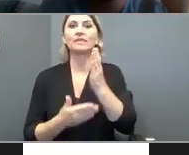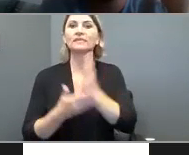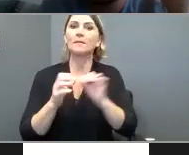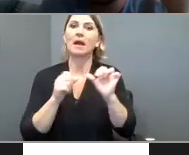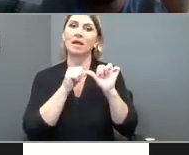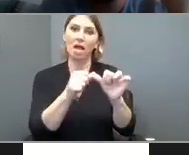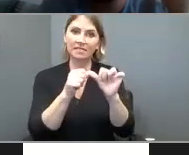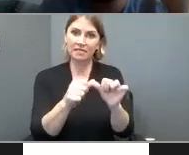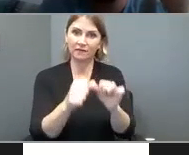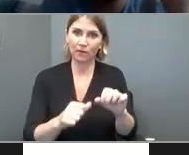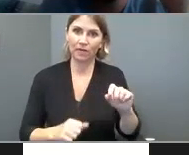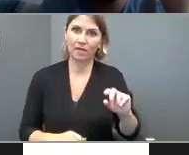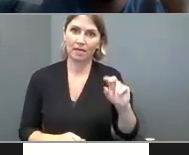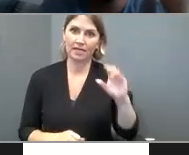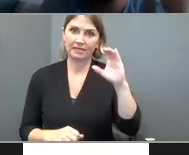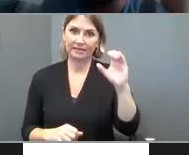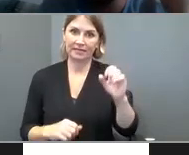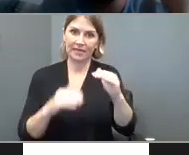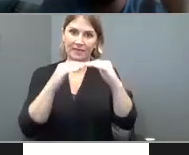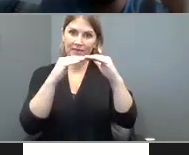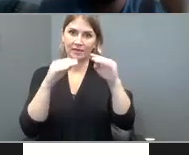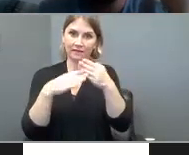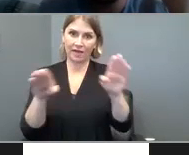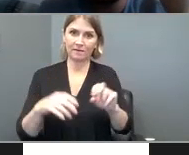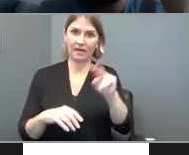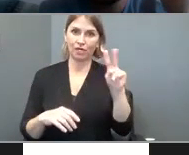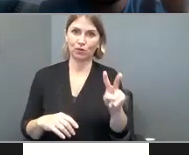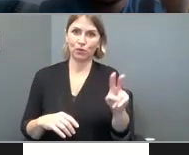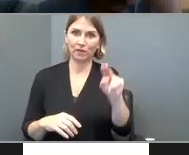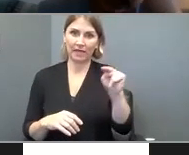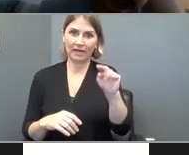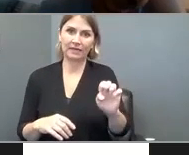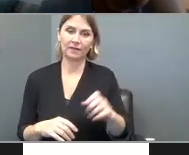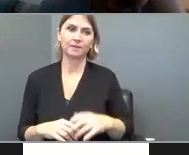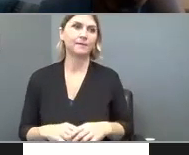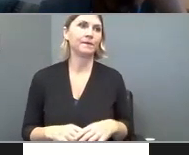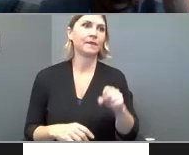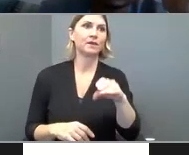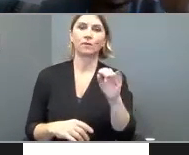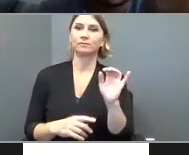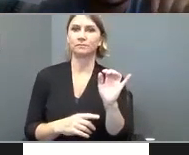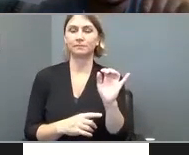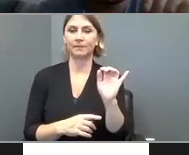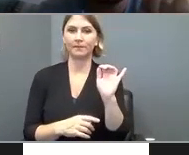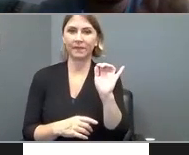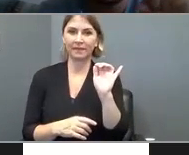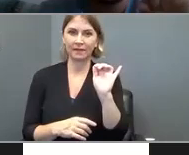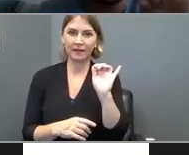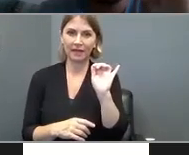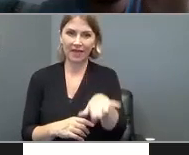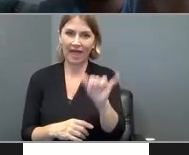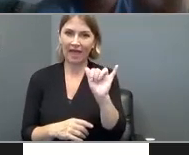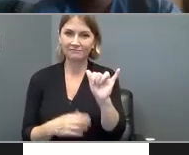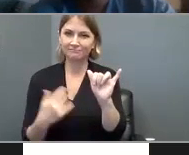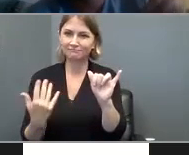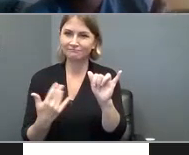n to the power of n divided by e to the power of n. That is the formula for Stirling. If you guys write this down, that might be